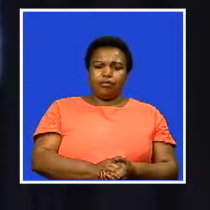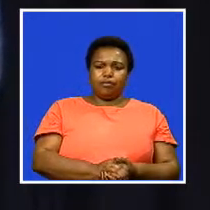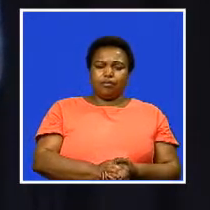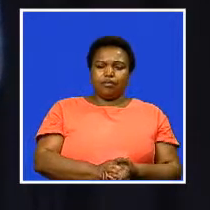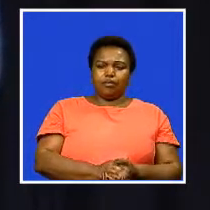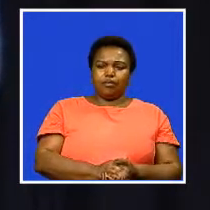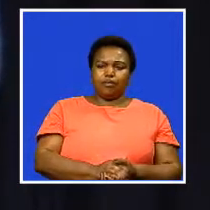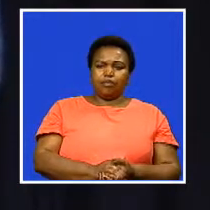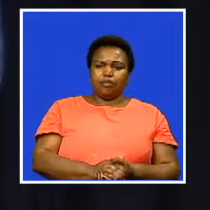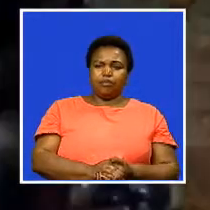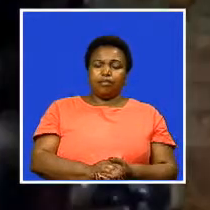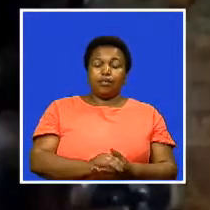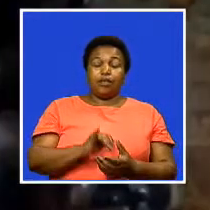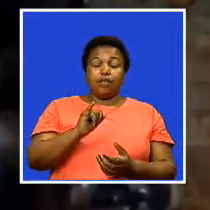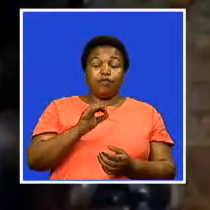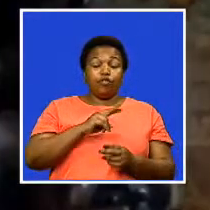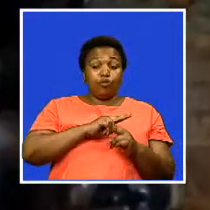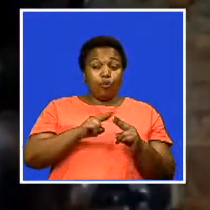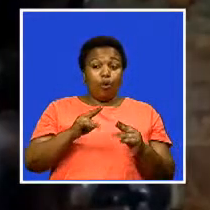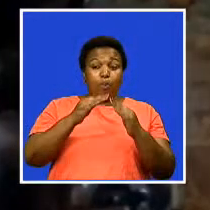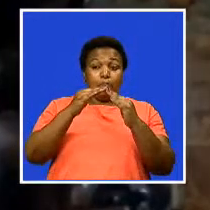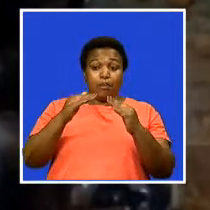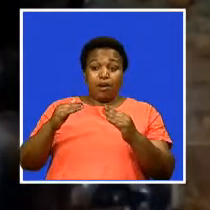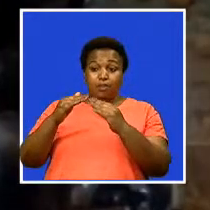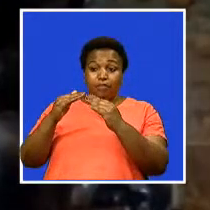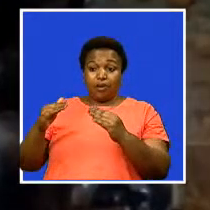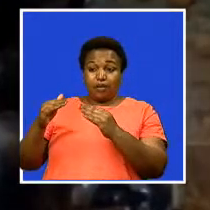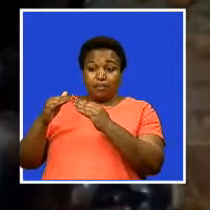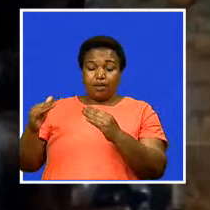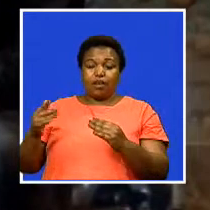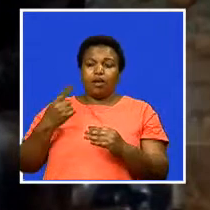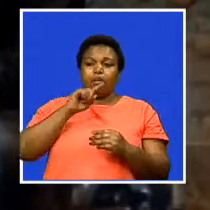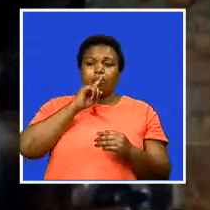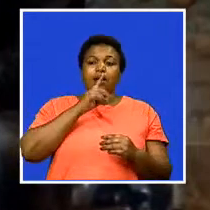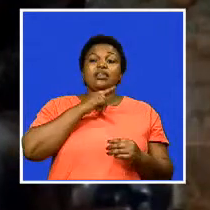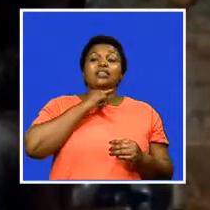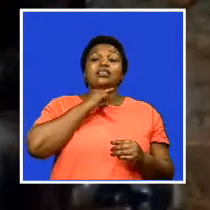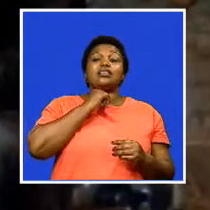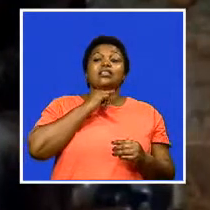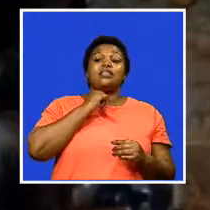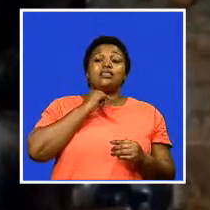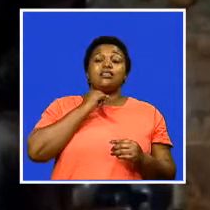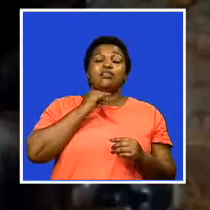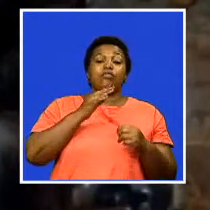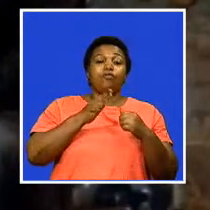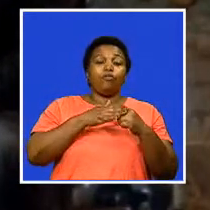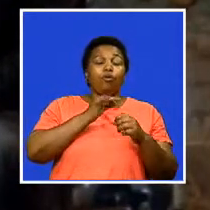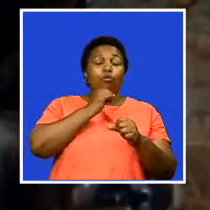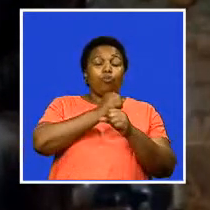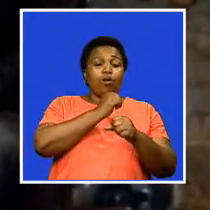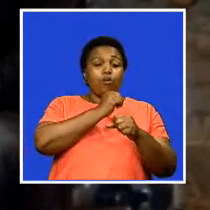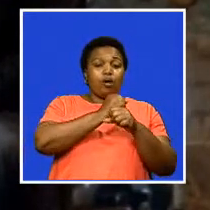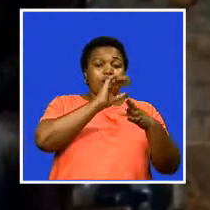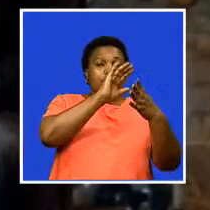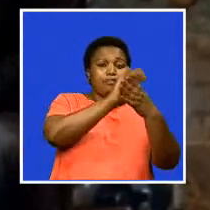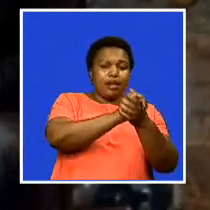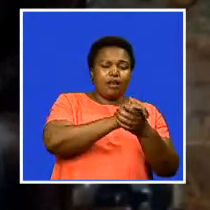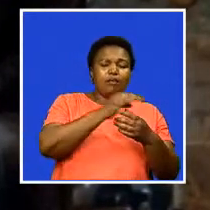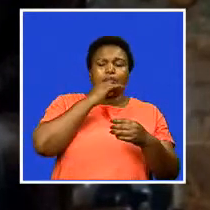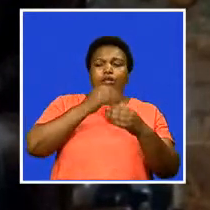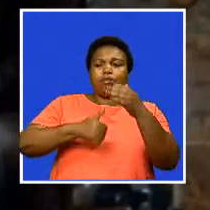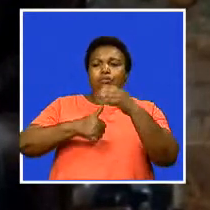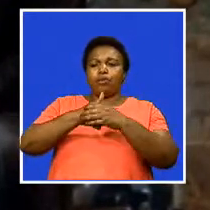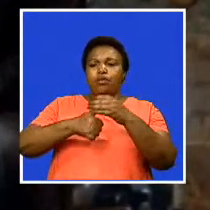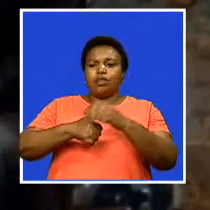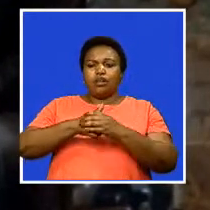oltiko ematiko abo lawa kepha le interest nalokuphusha nalokubambisana kwinto lemgcoka